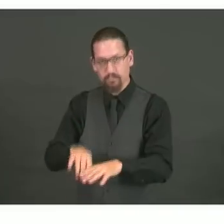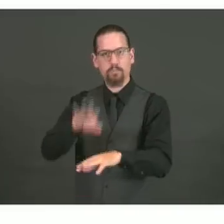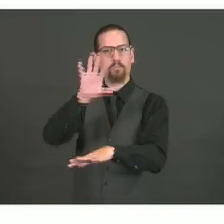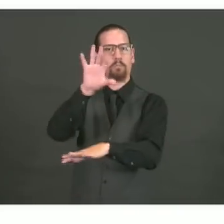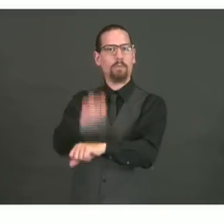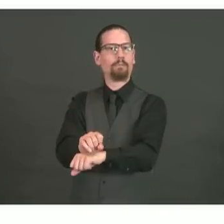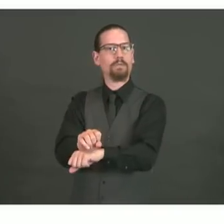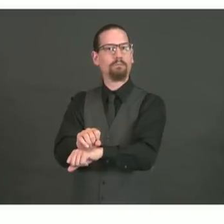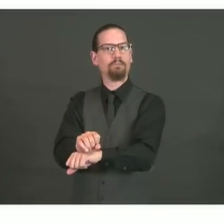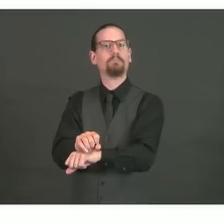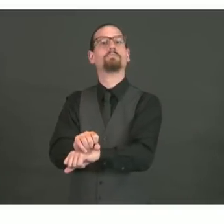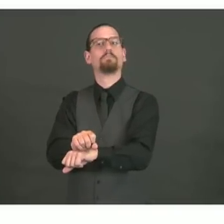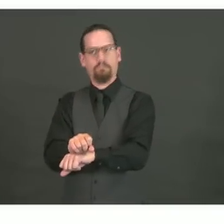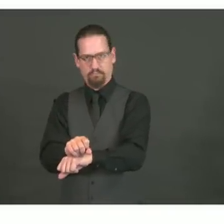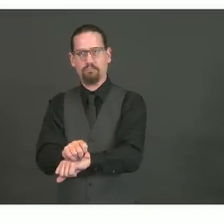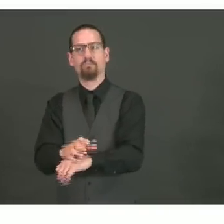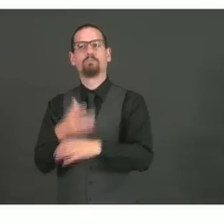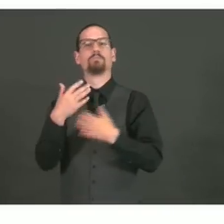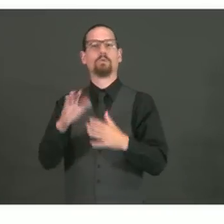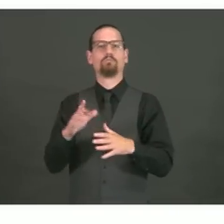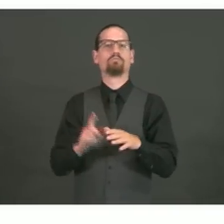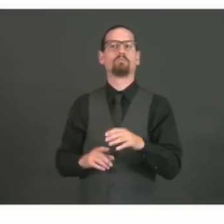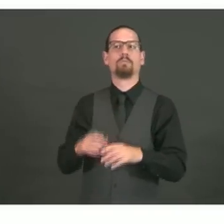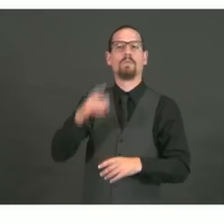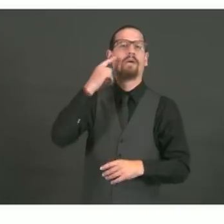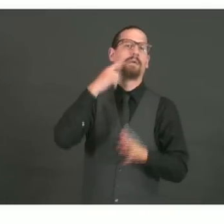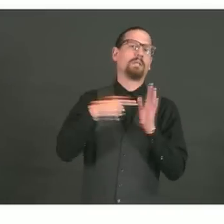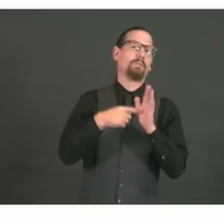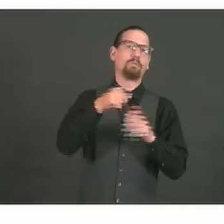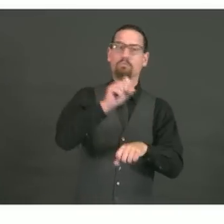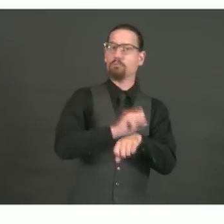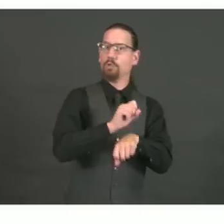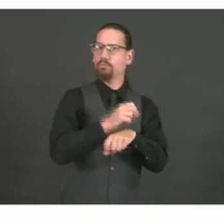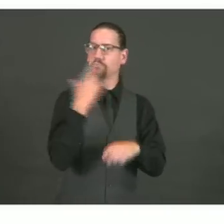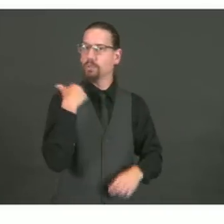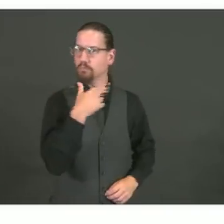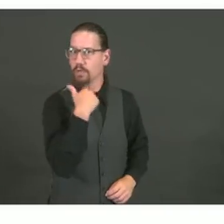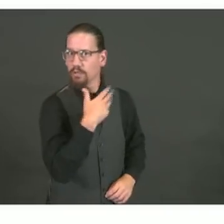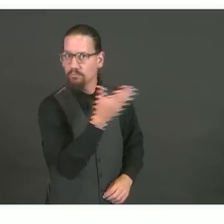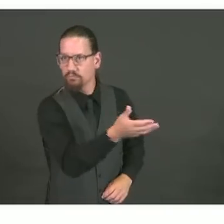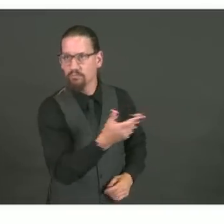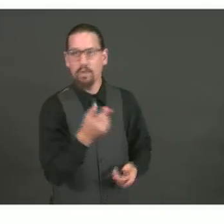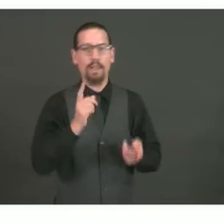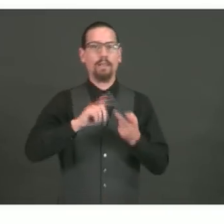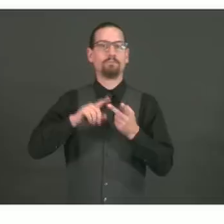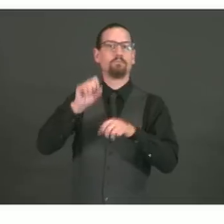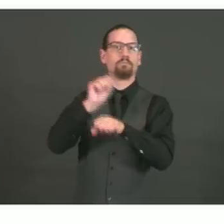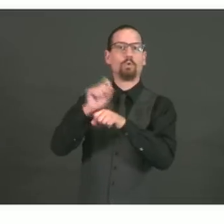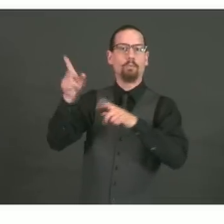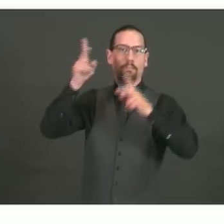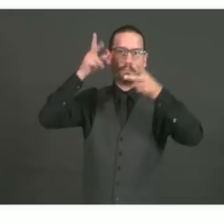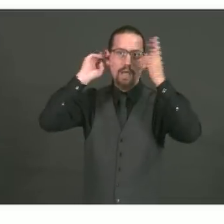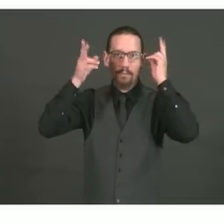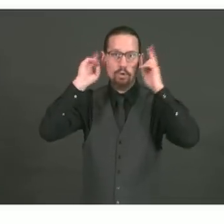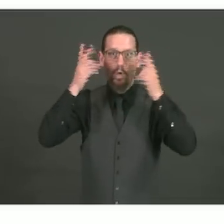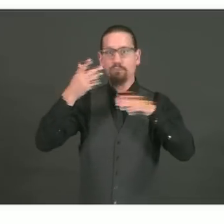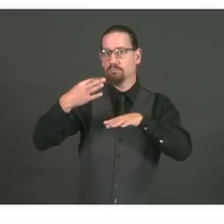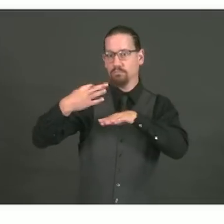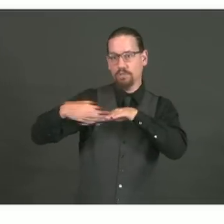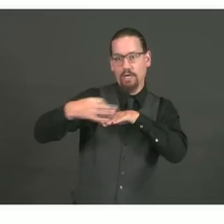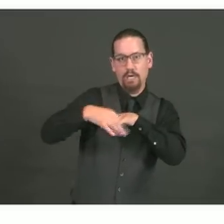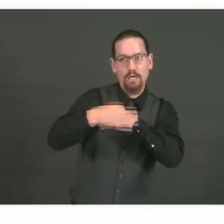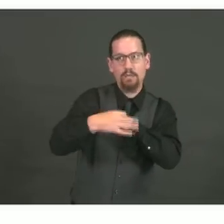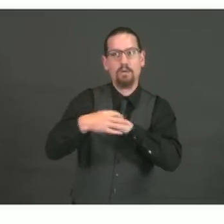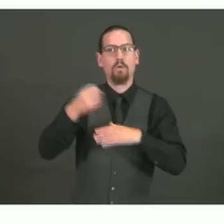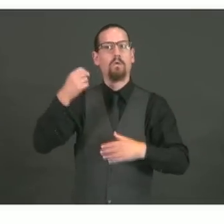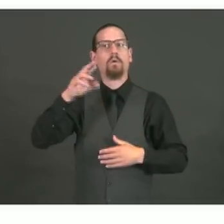Portal.ri.gov. You work in a restaurant, you're a close in contact worker, you just want to get tested, your employer wants you to get